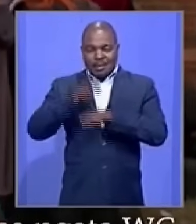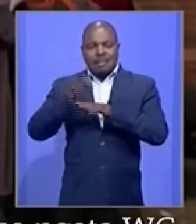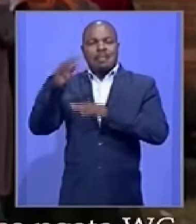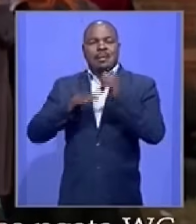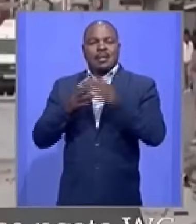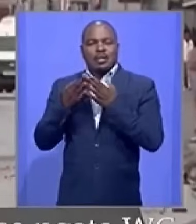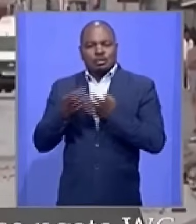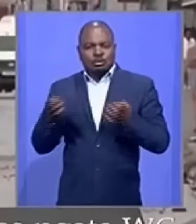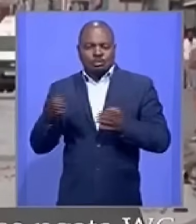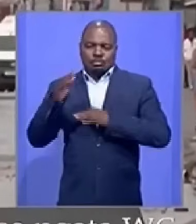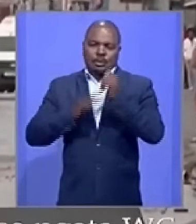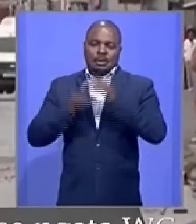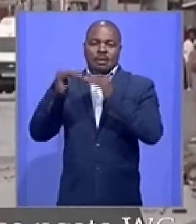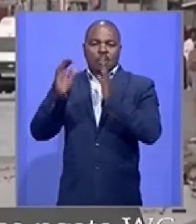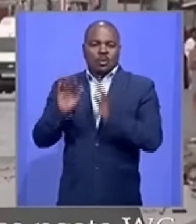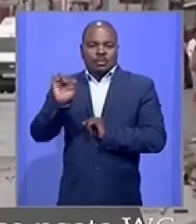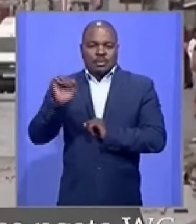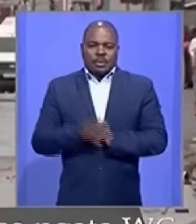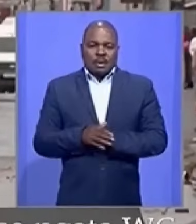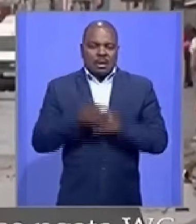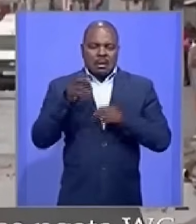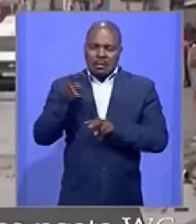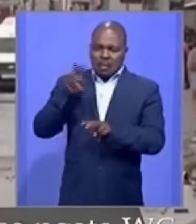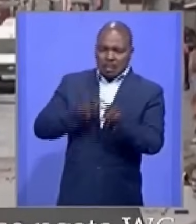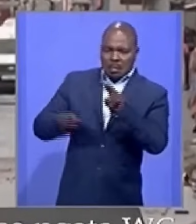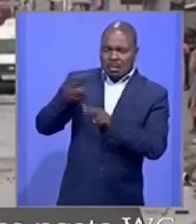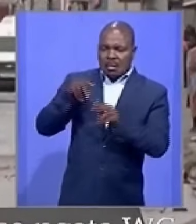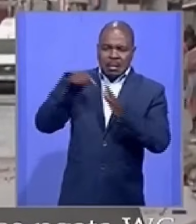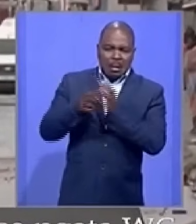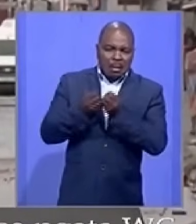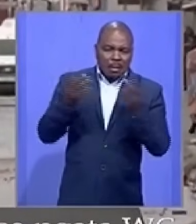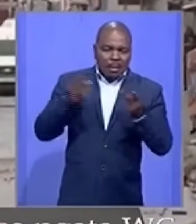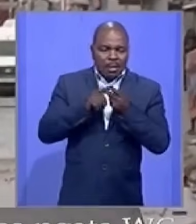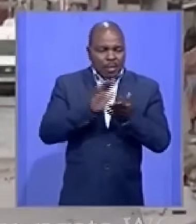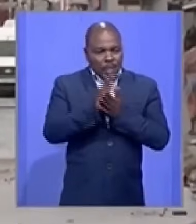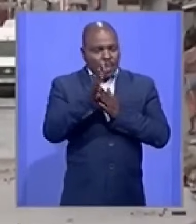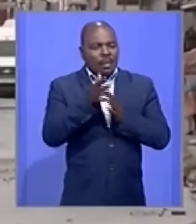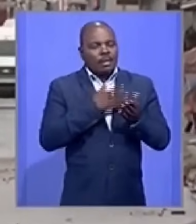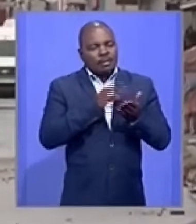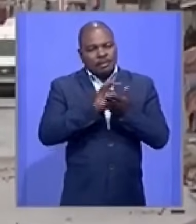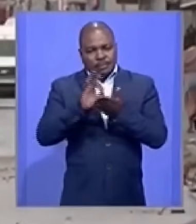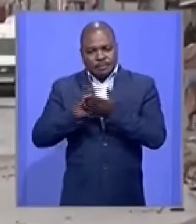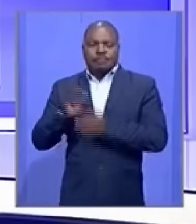their homes. Ho ntse ho tsa tekolo ya tshenyo le ho hlwekisa dibakeng tse sentsweng ke sefefo.